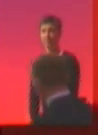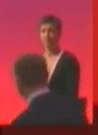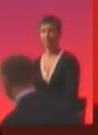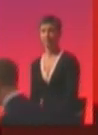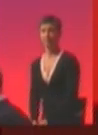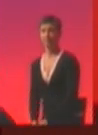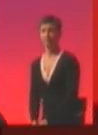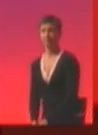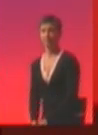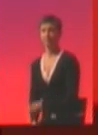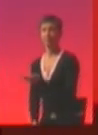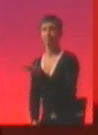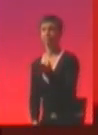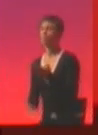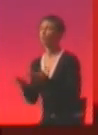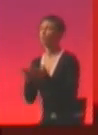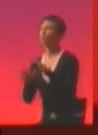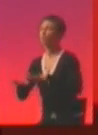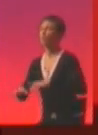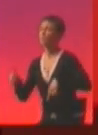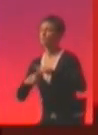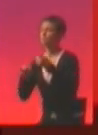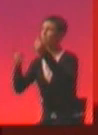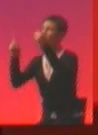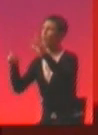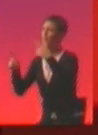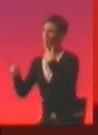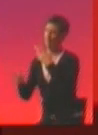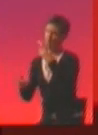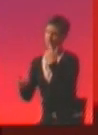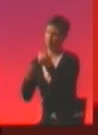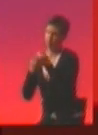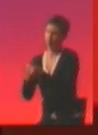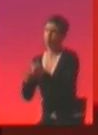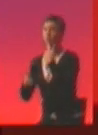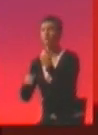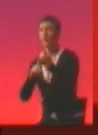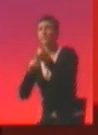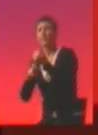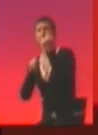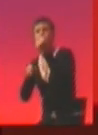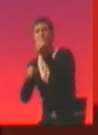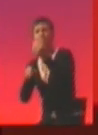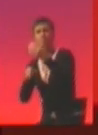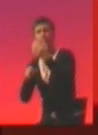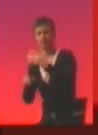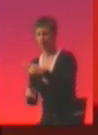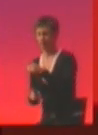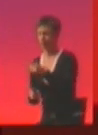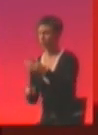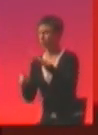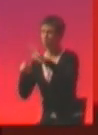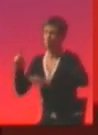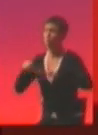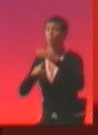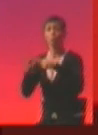Conference, across the country, major employers have been signing up to the Backing Young Britain campaign. And from Bradford to Brighton, from Coatbridge to Cardiff,